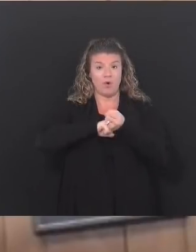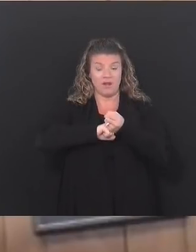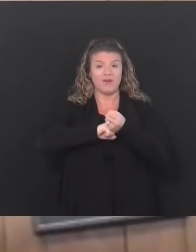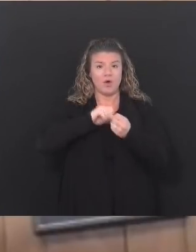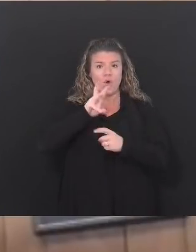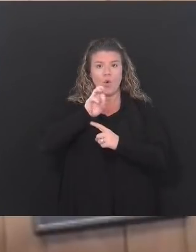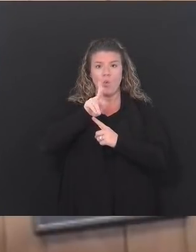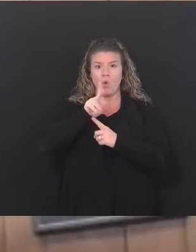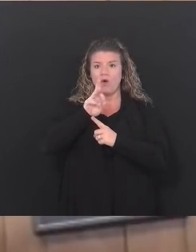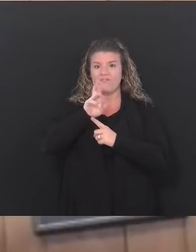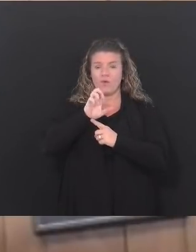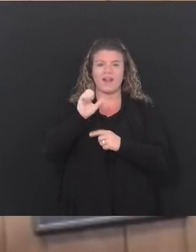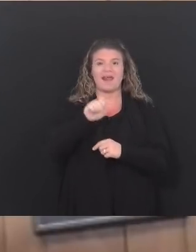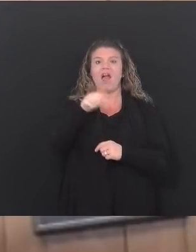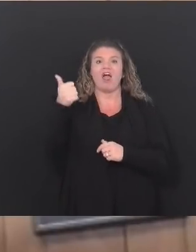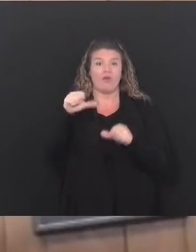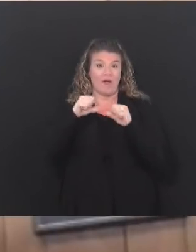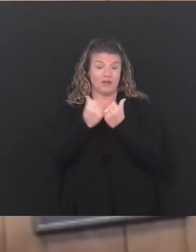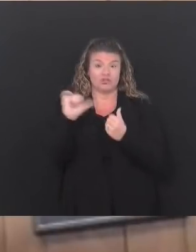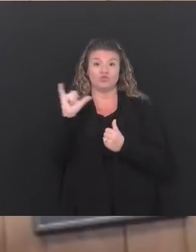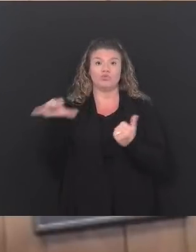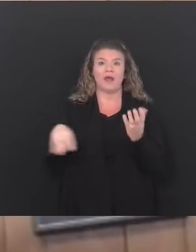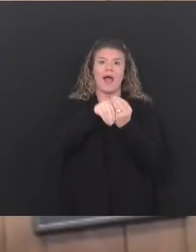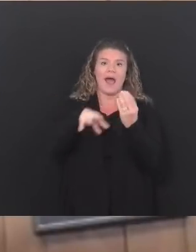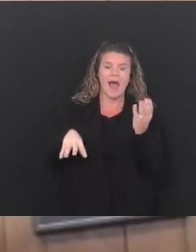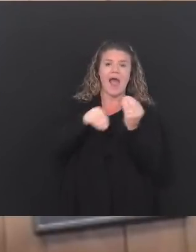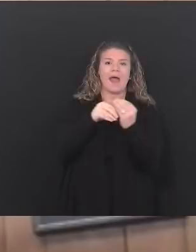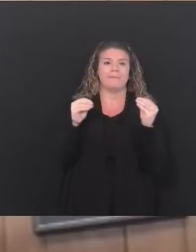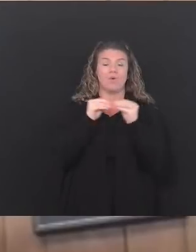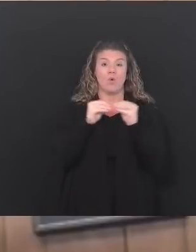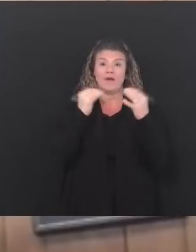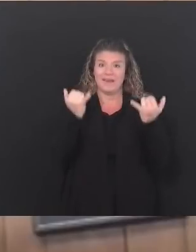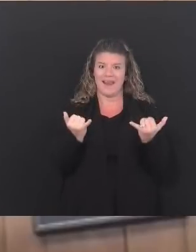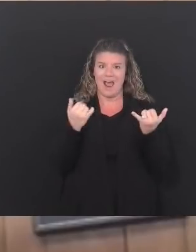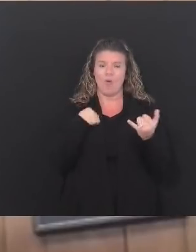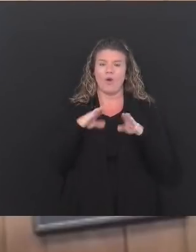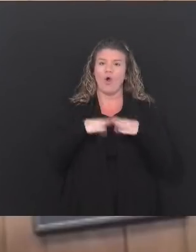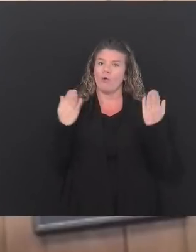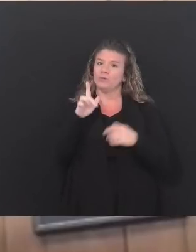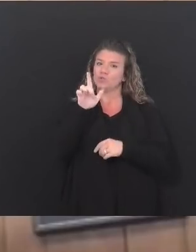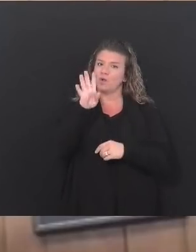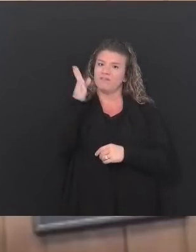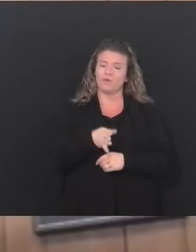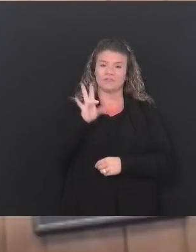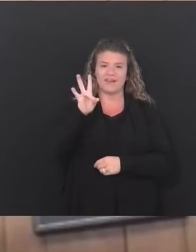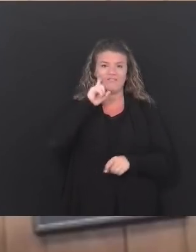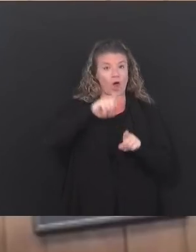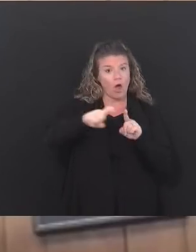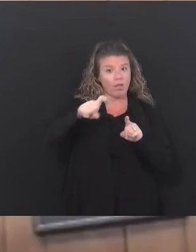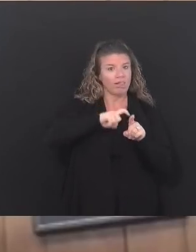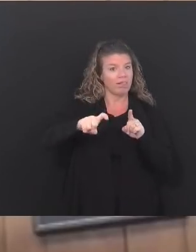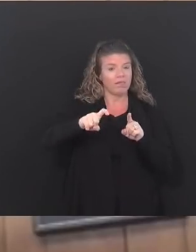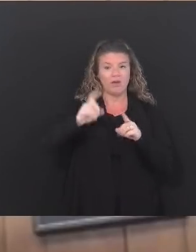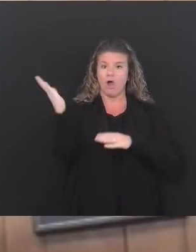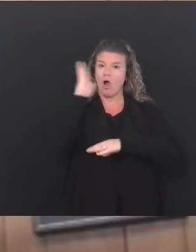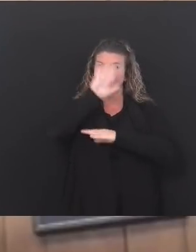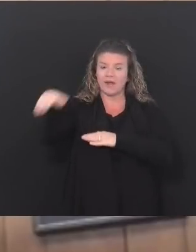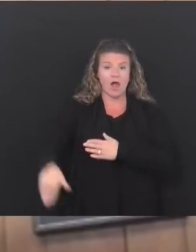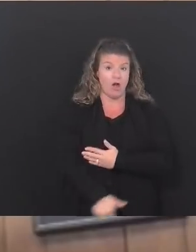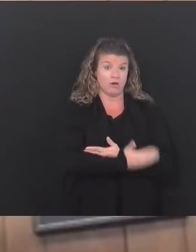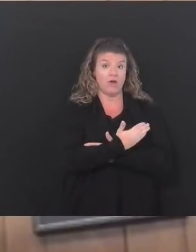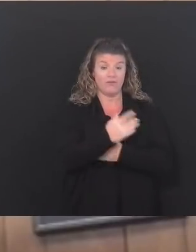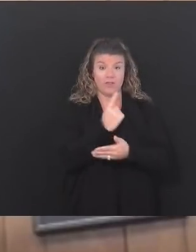workforce along with other agencies to go to a 24/7 call center, and then also over this week